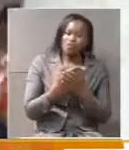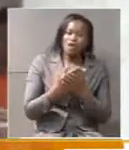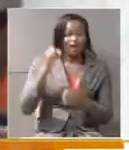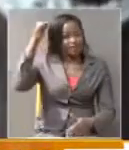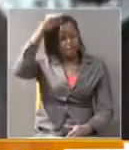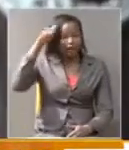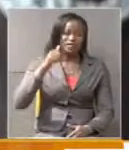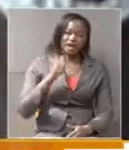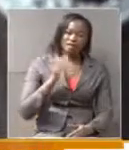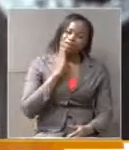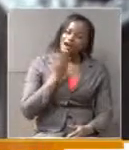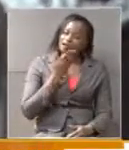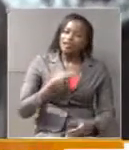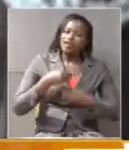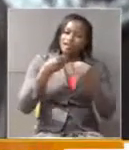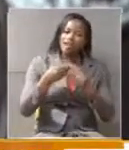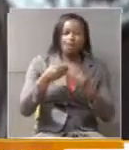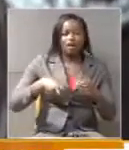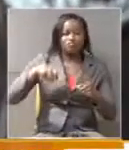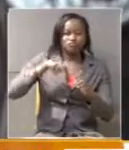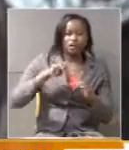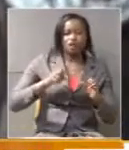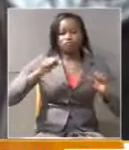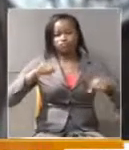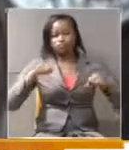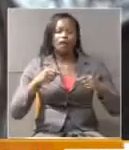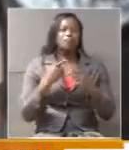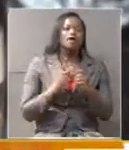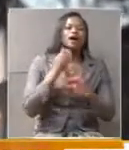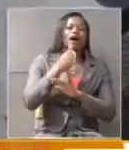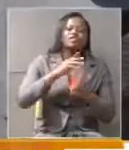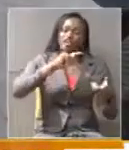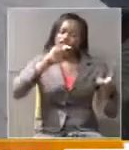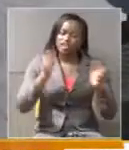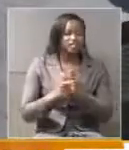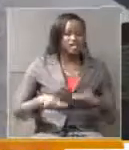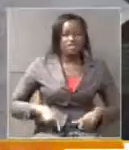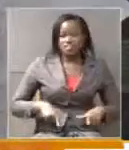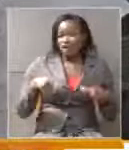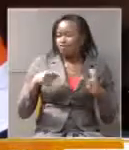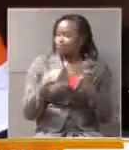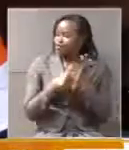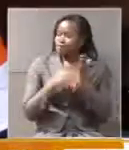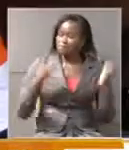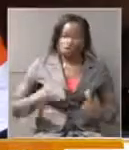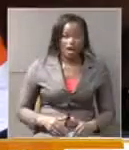lifts. The young man would, however, turn out to be her life's nightmare. And this is how.